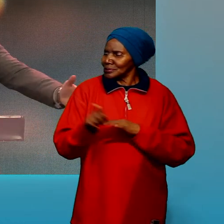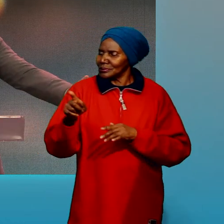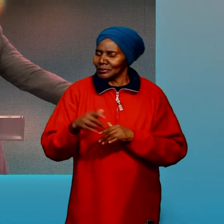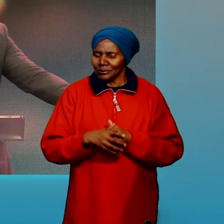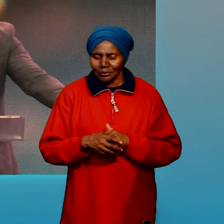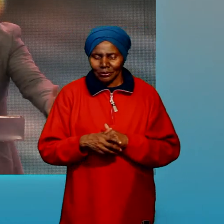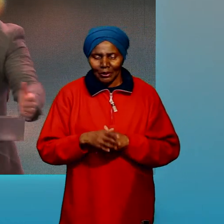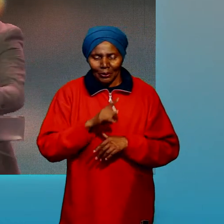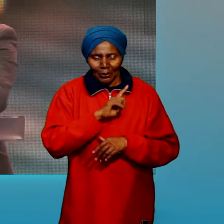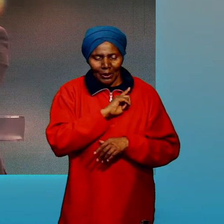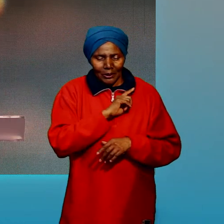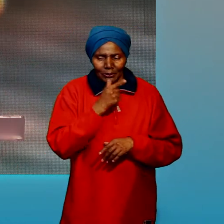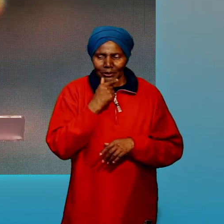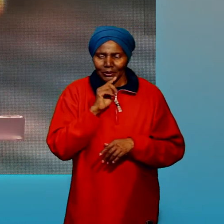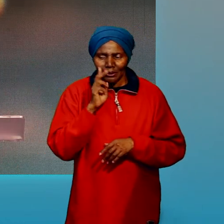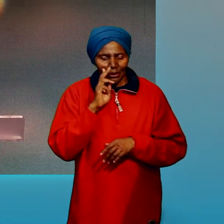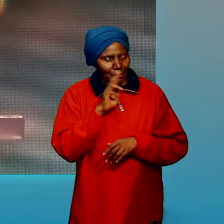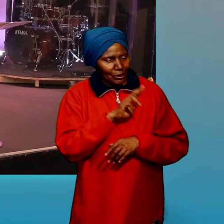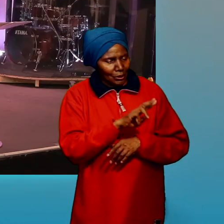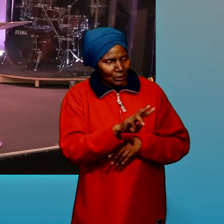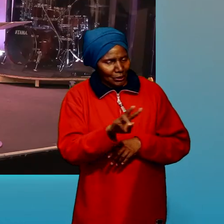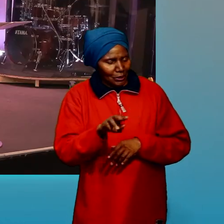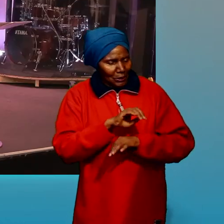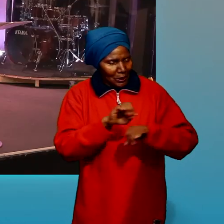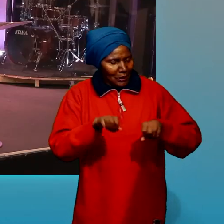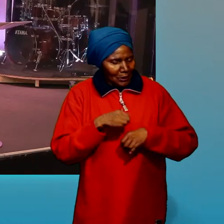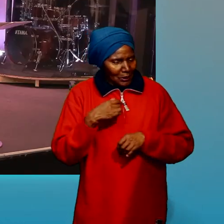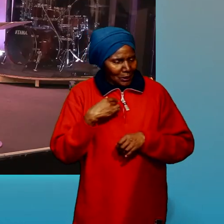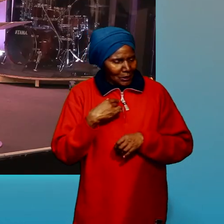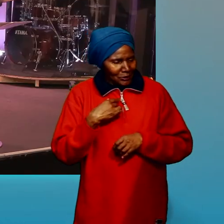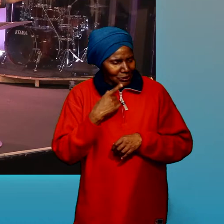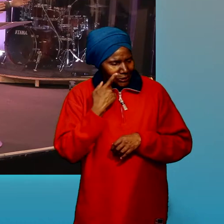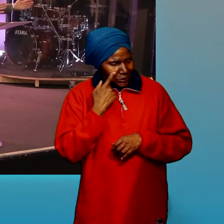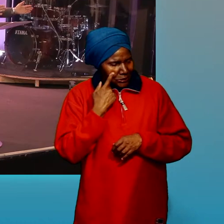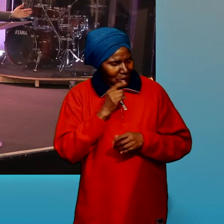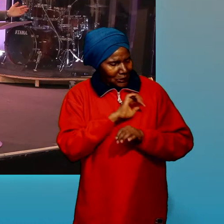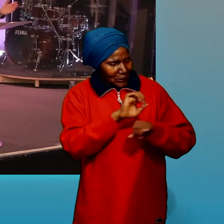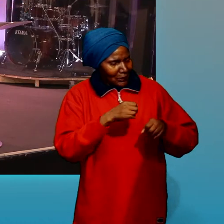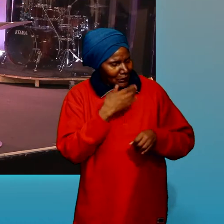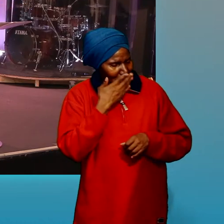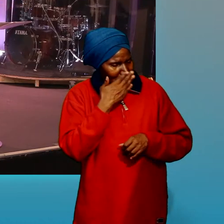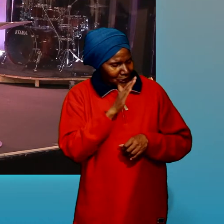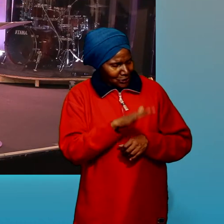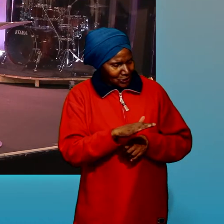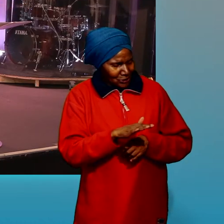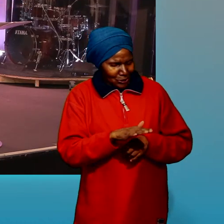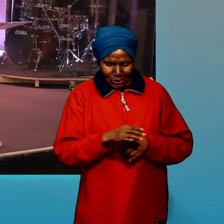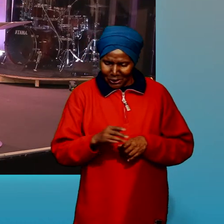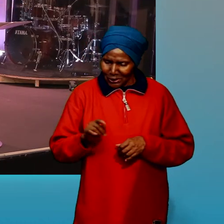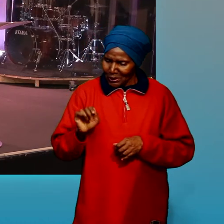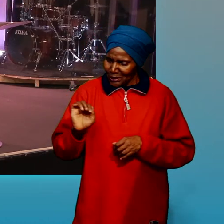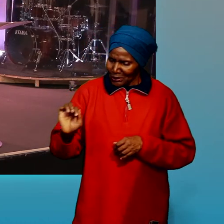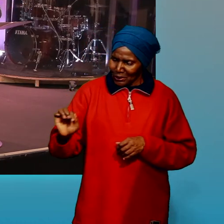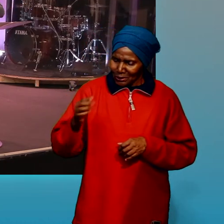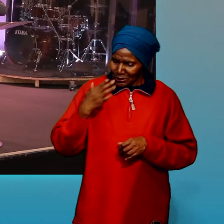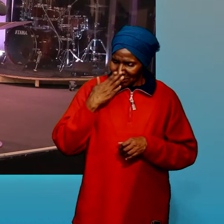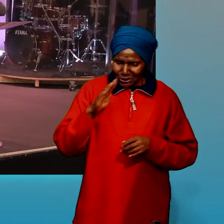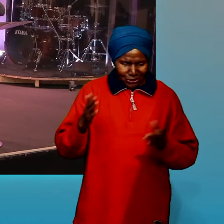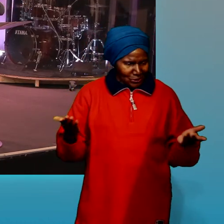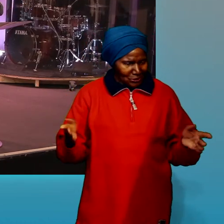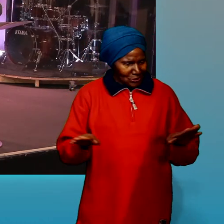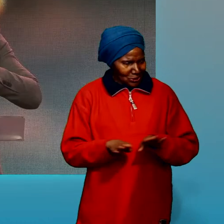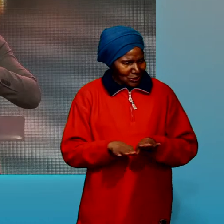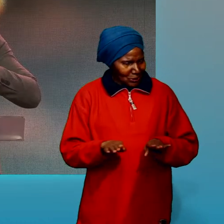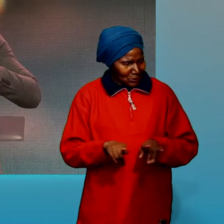at our lives, they will look at how we conduct ourselves, and they will see no difference between their life and our life. But if we are